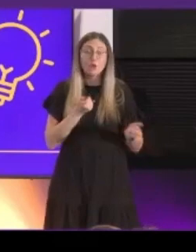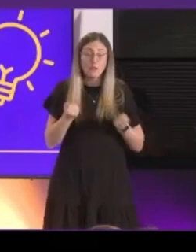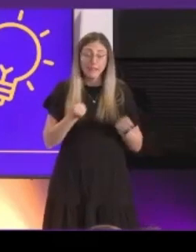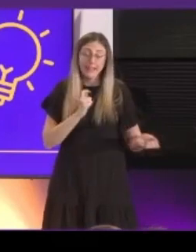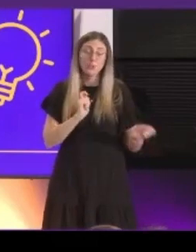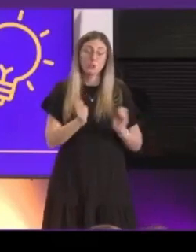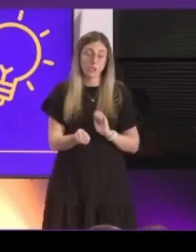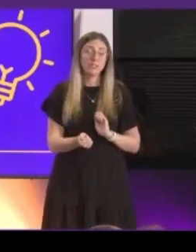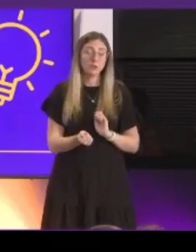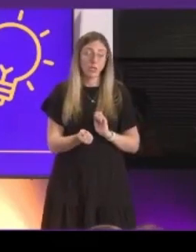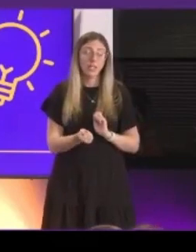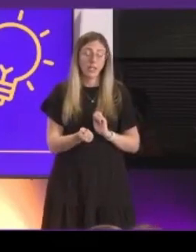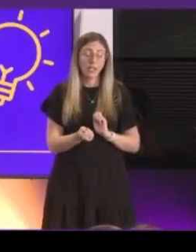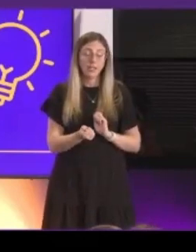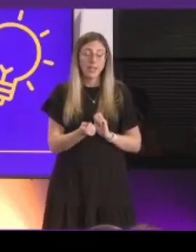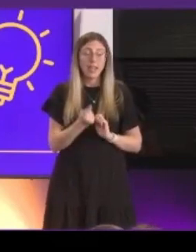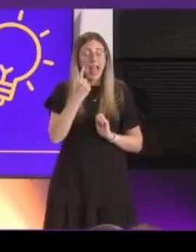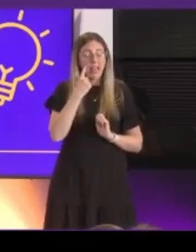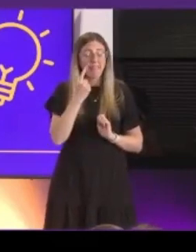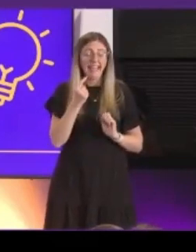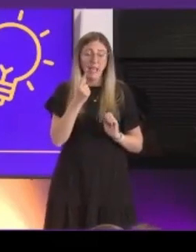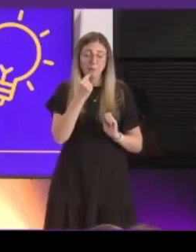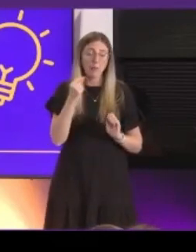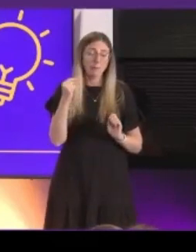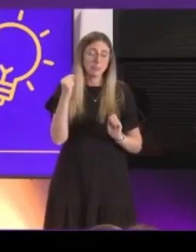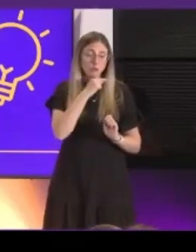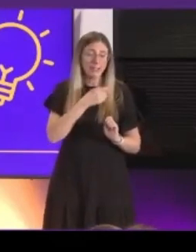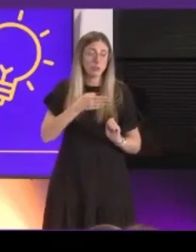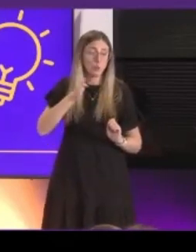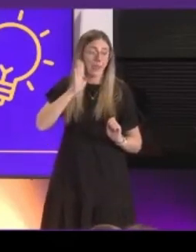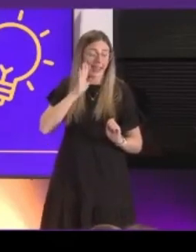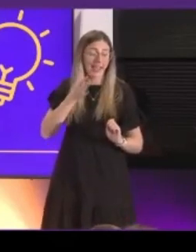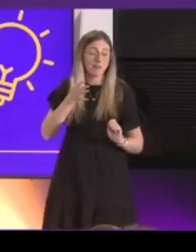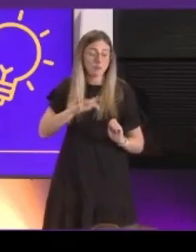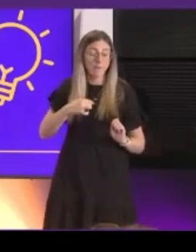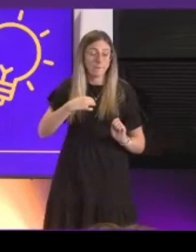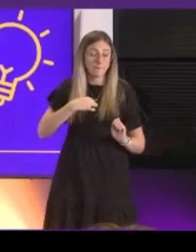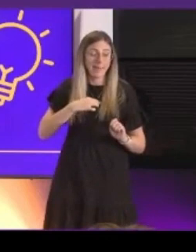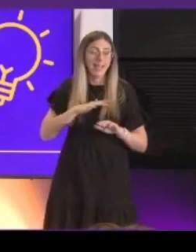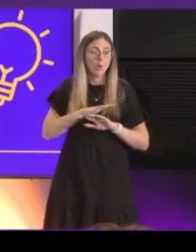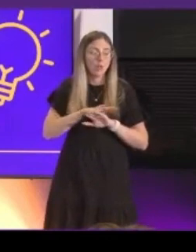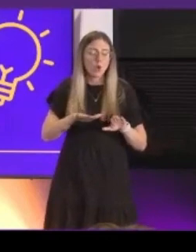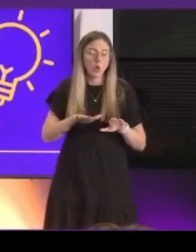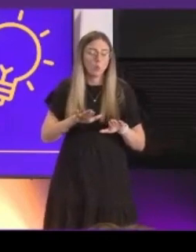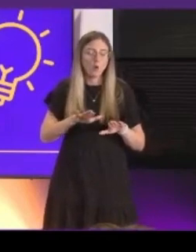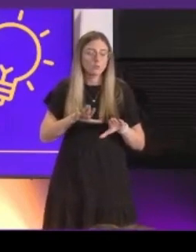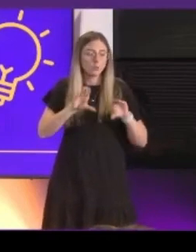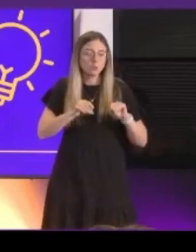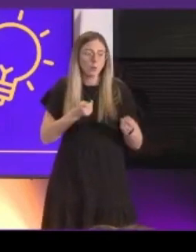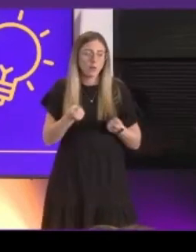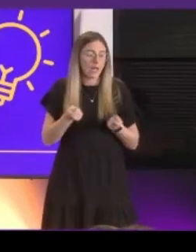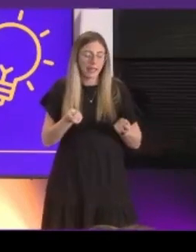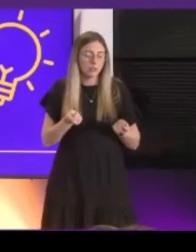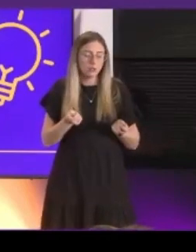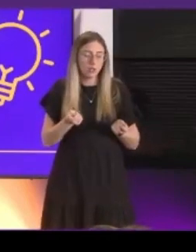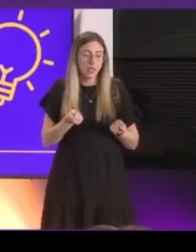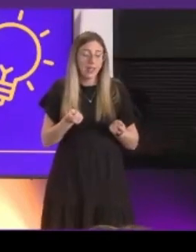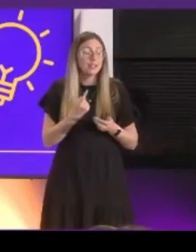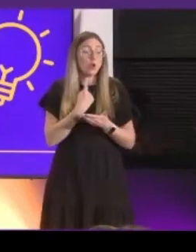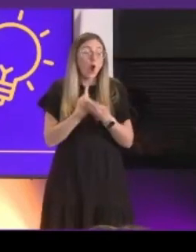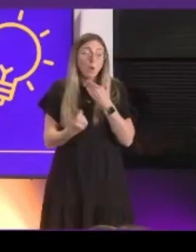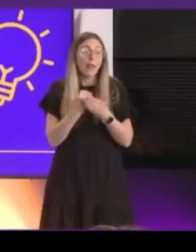changing. It's probably strange for you to hear from a banker. We want regulation, because it's not just